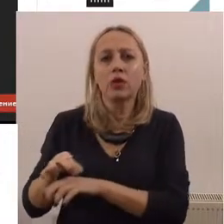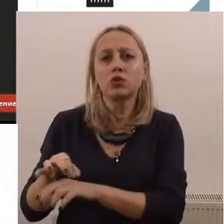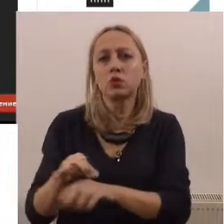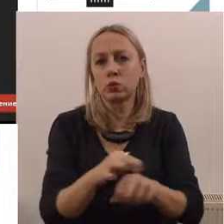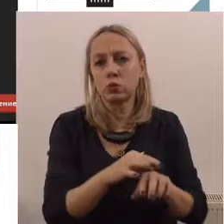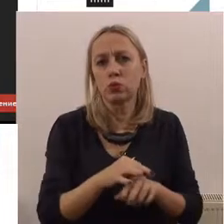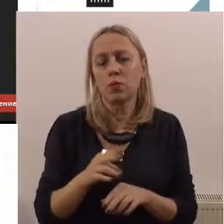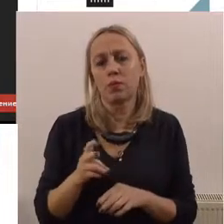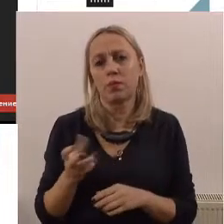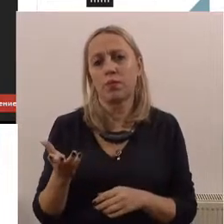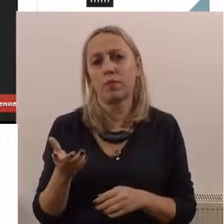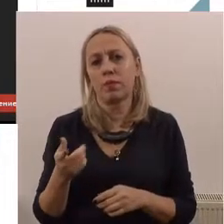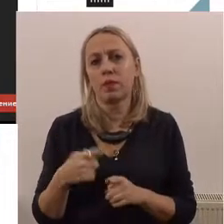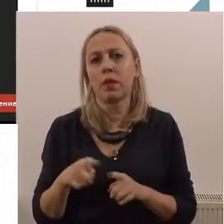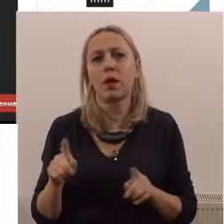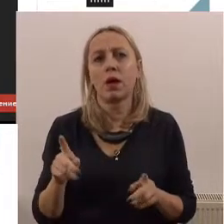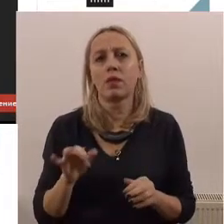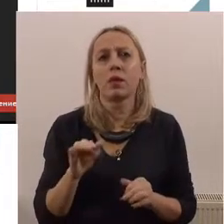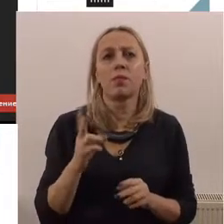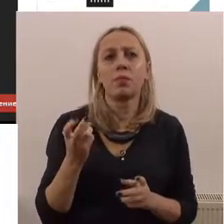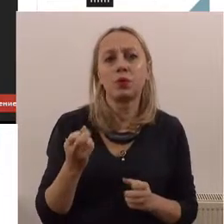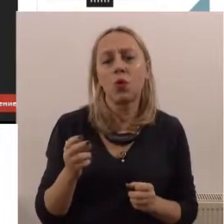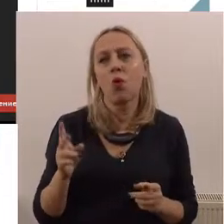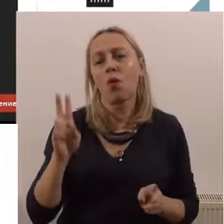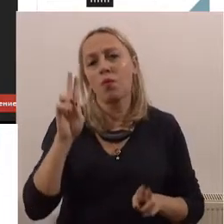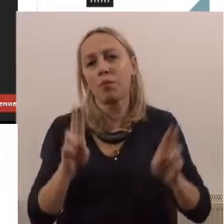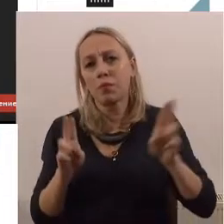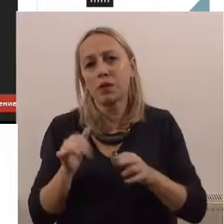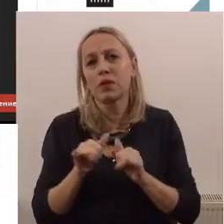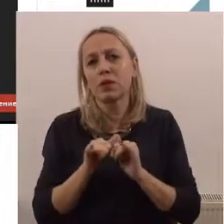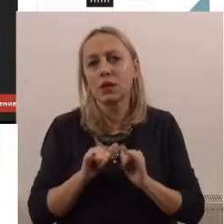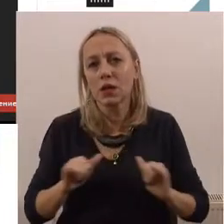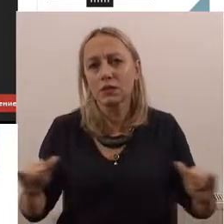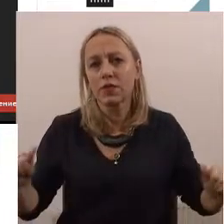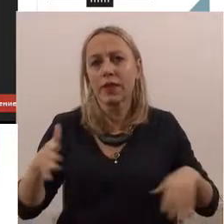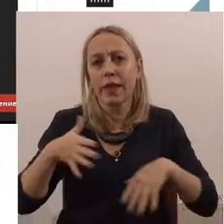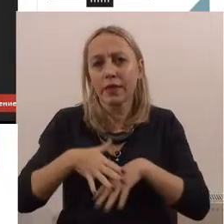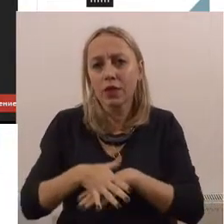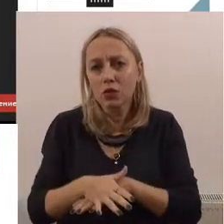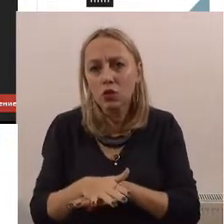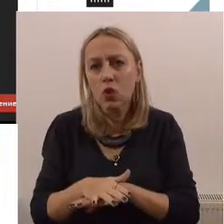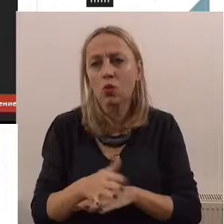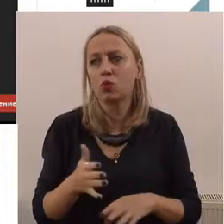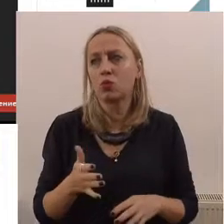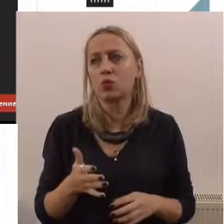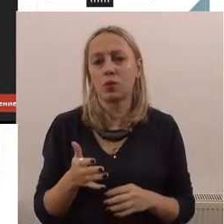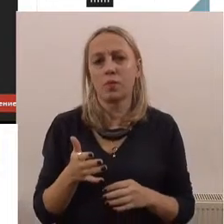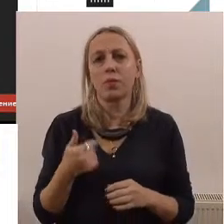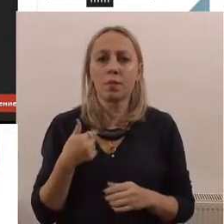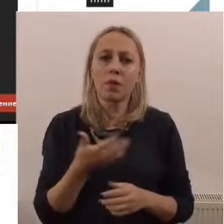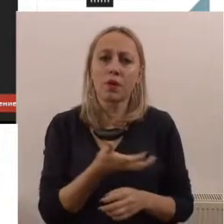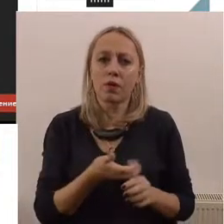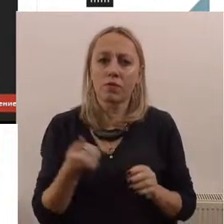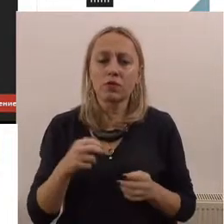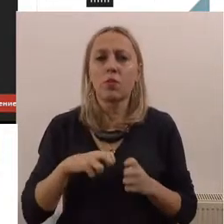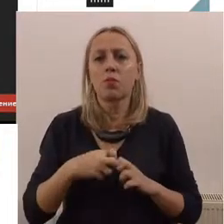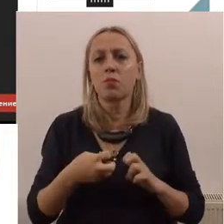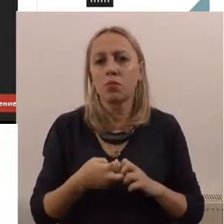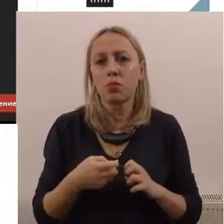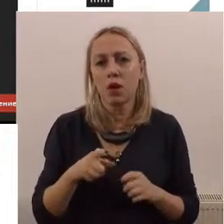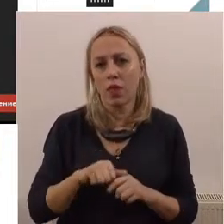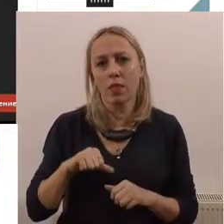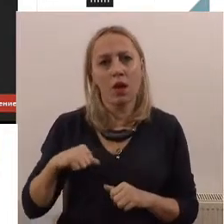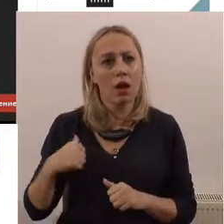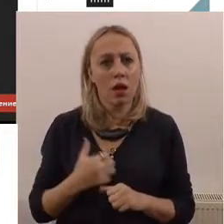comfortable within the space of the cultural institutions. And when we thought about this topic of the